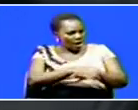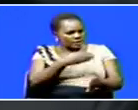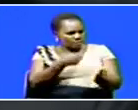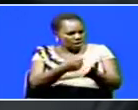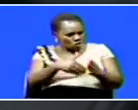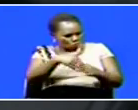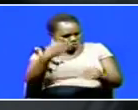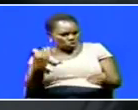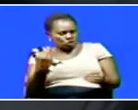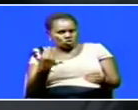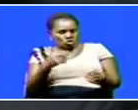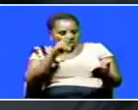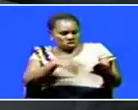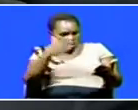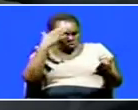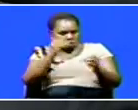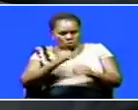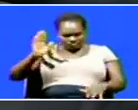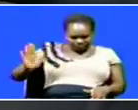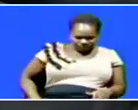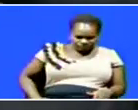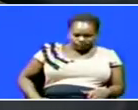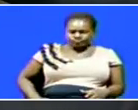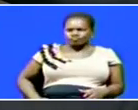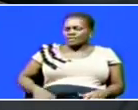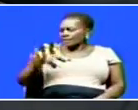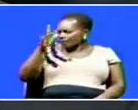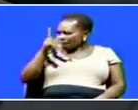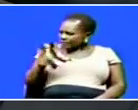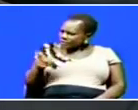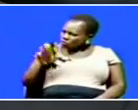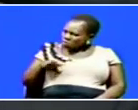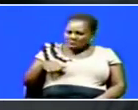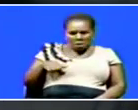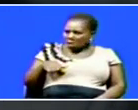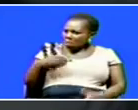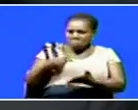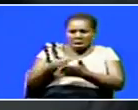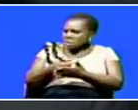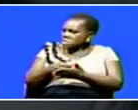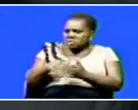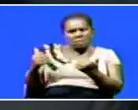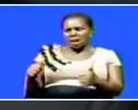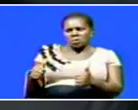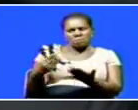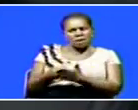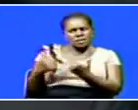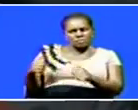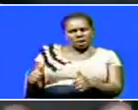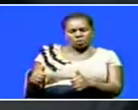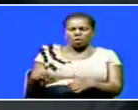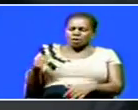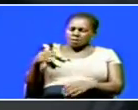mzee, mama hajui kusoma, anaweka kwa mfuko. Anadanganya huyu mama, oh you know, pesa haijakuja.